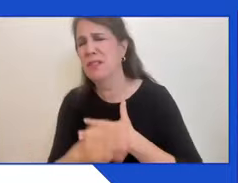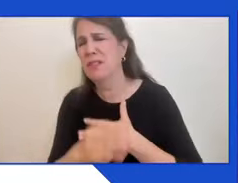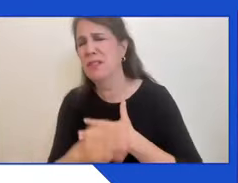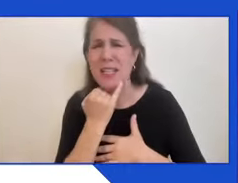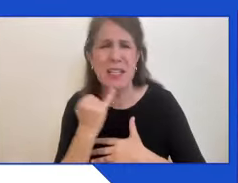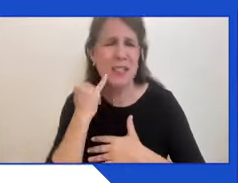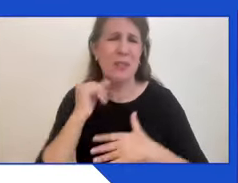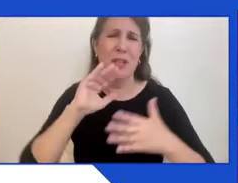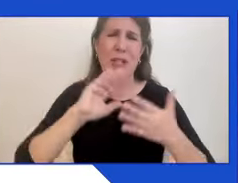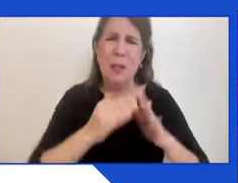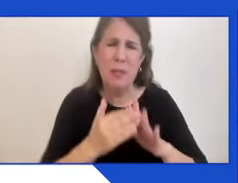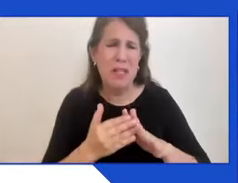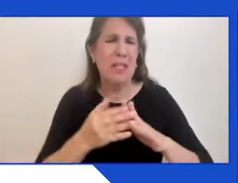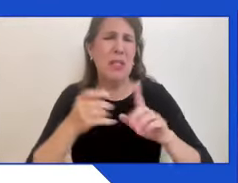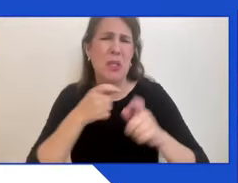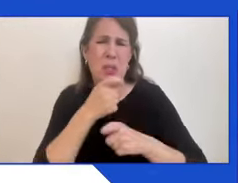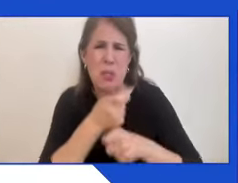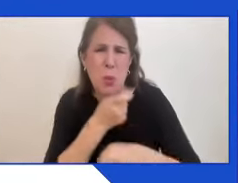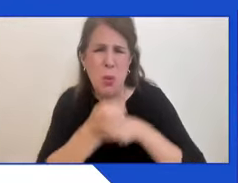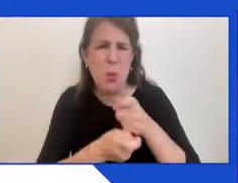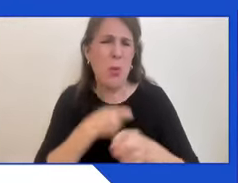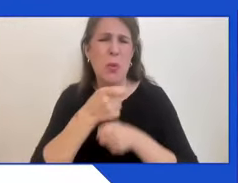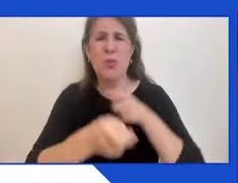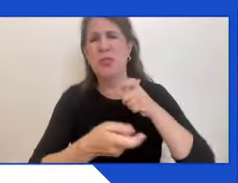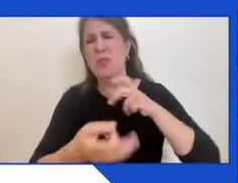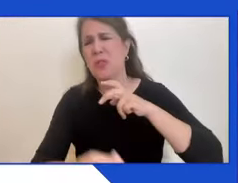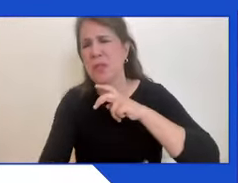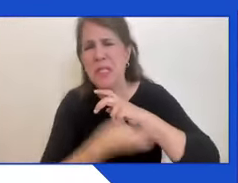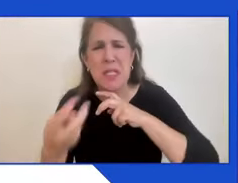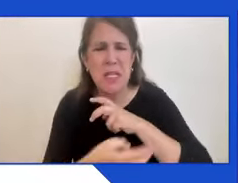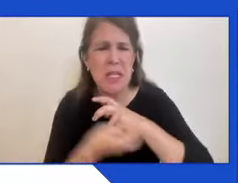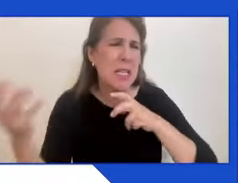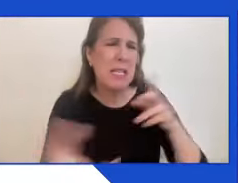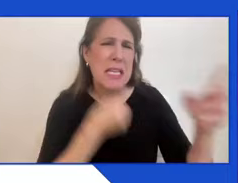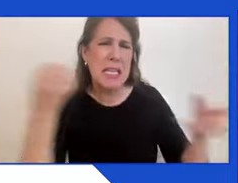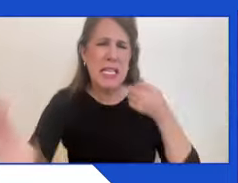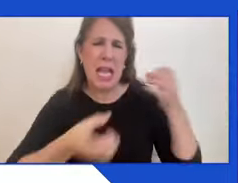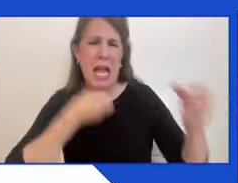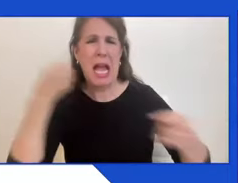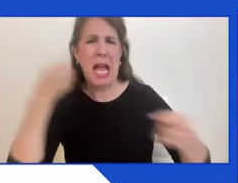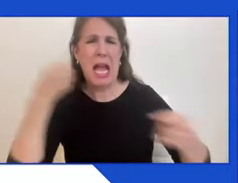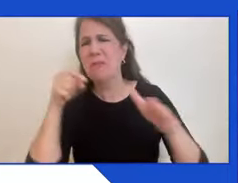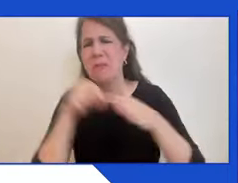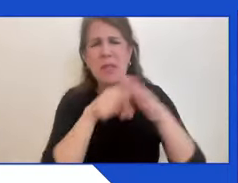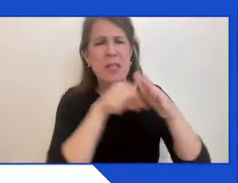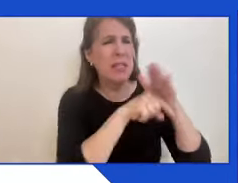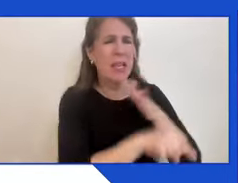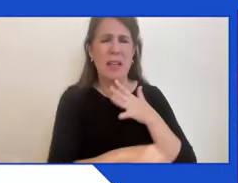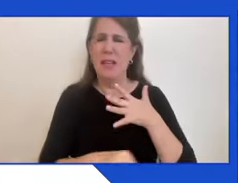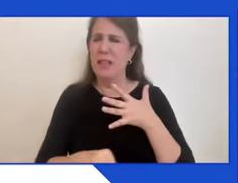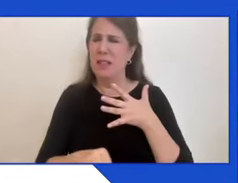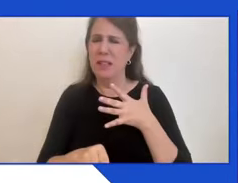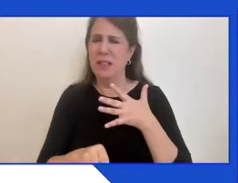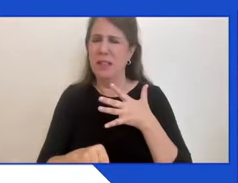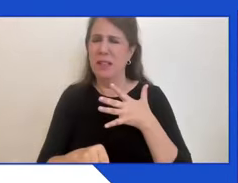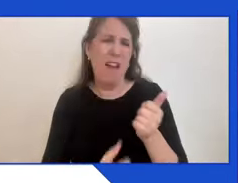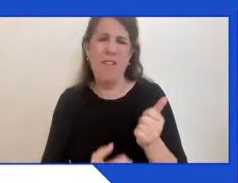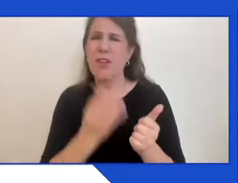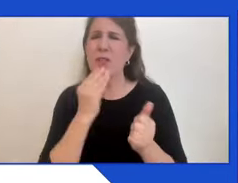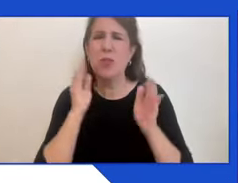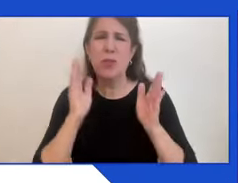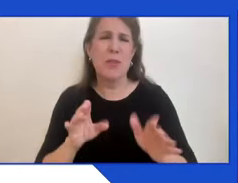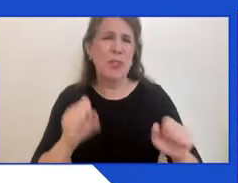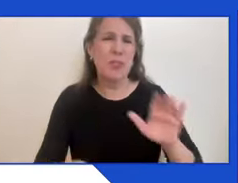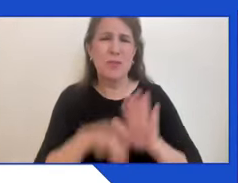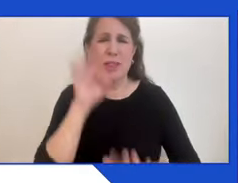and kidnapped every civilian they could find. They not only committed unimaginable